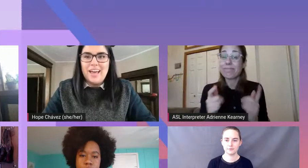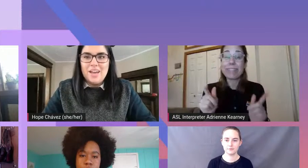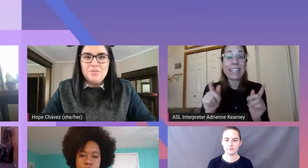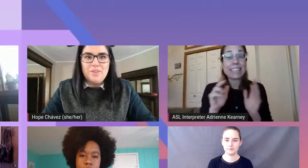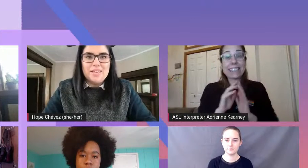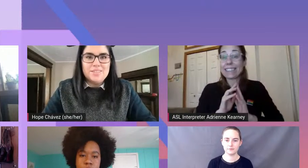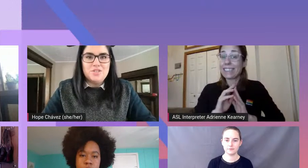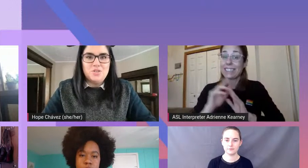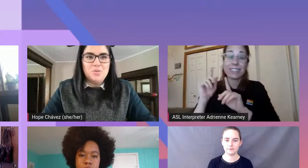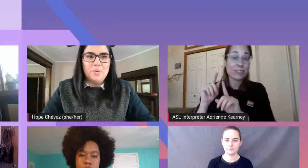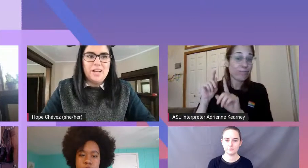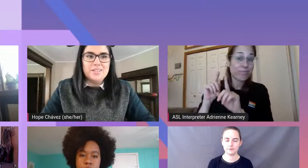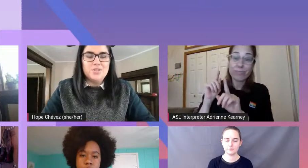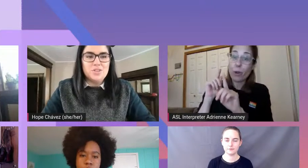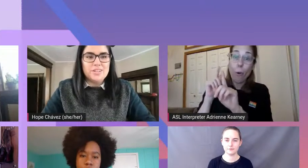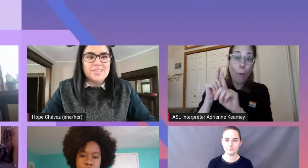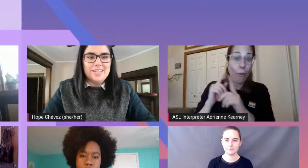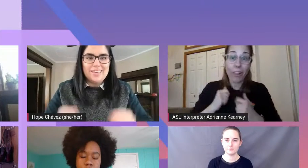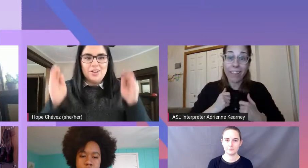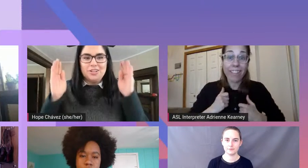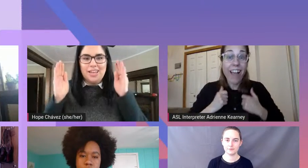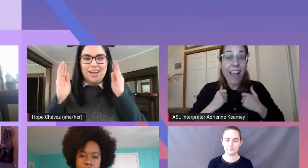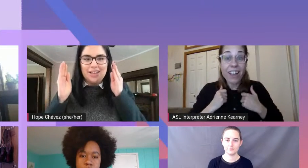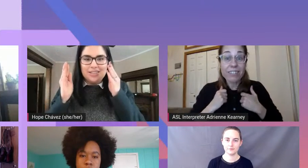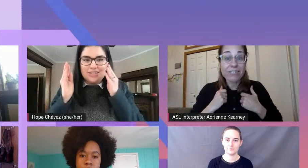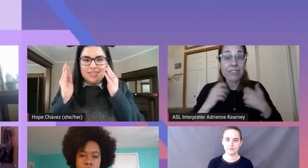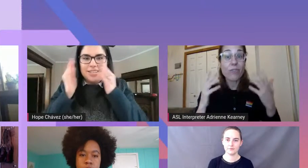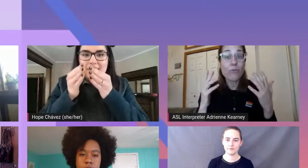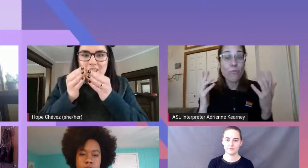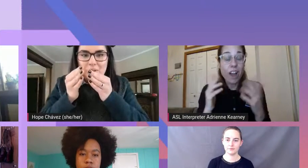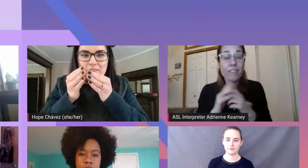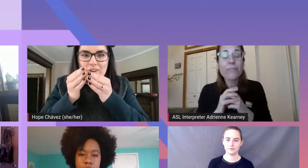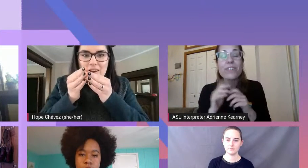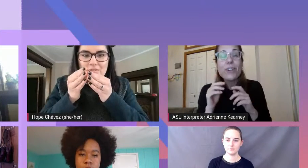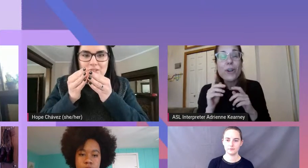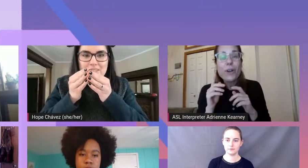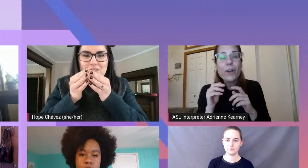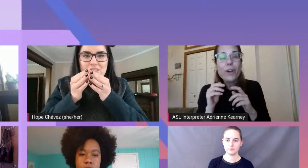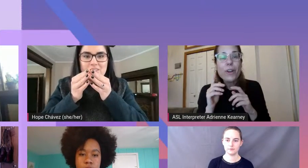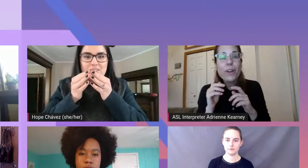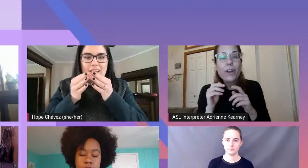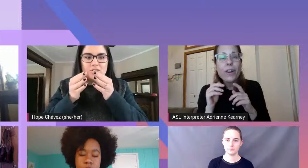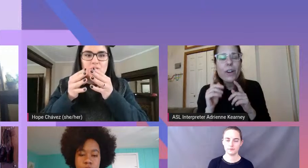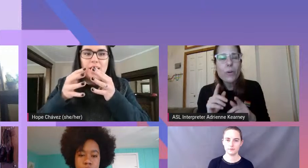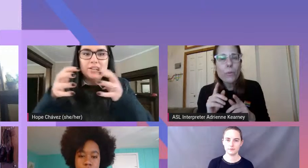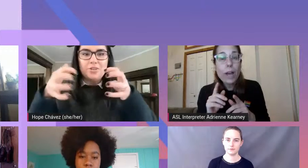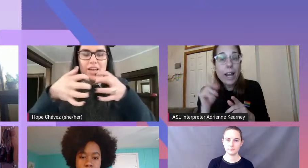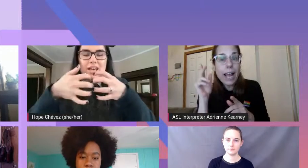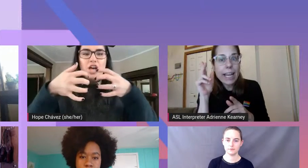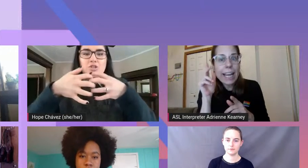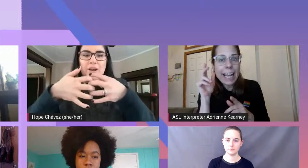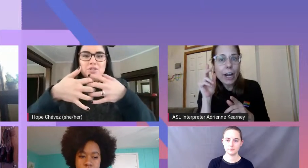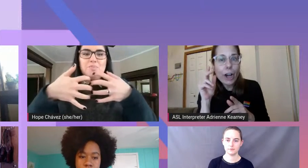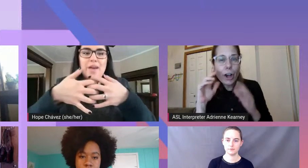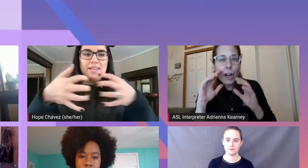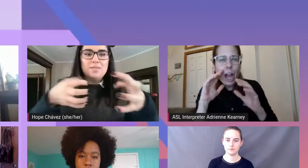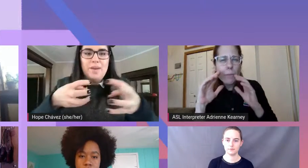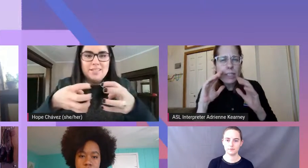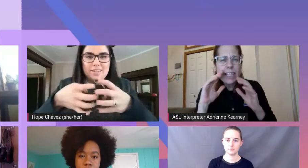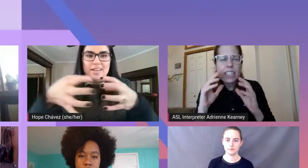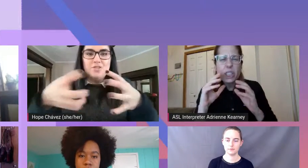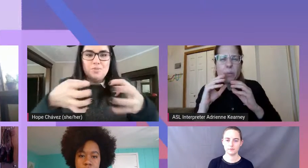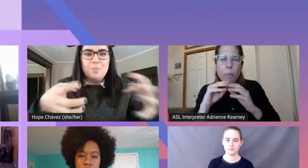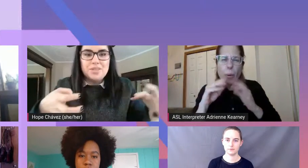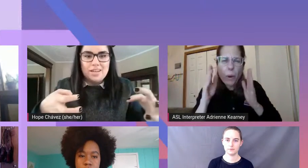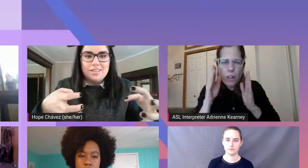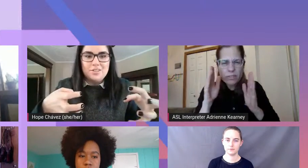missions in life is to, when I start to hear like the silo in the conversation, to like try to make